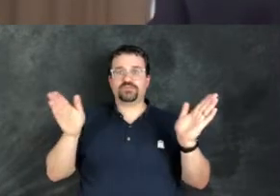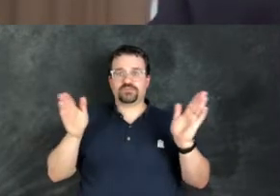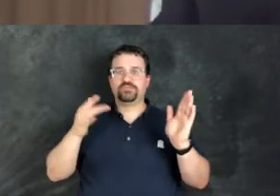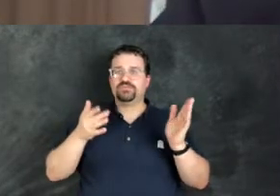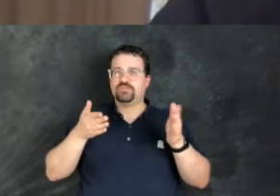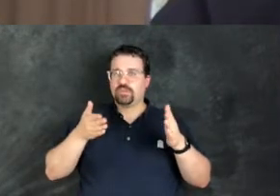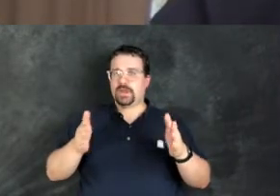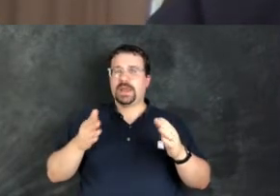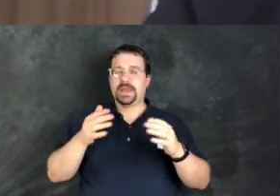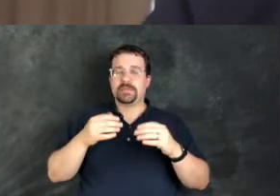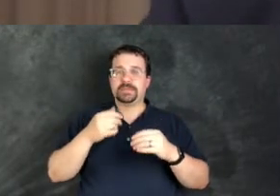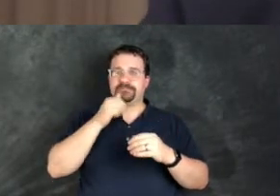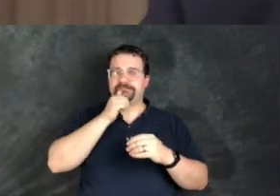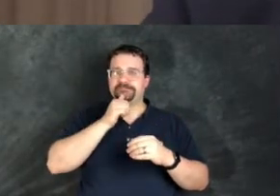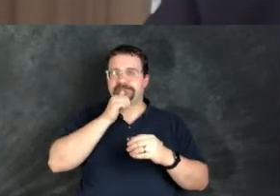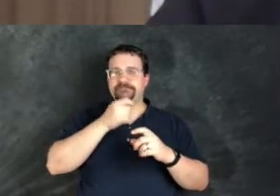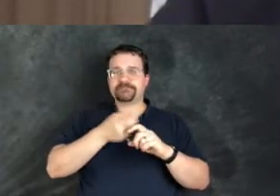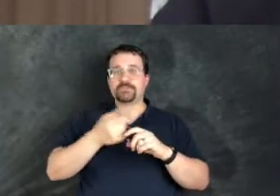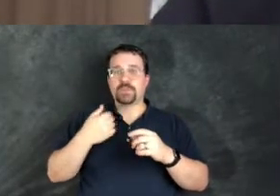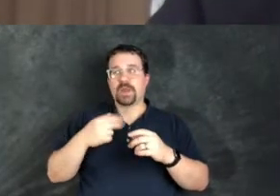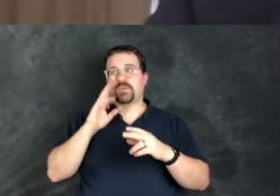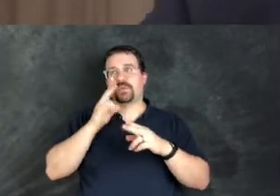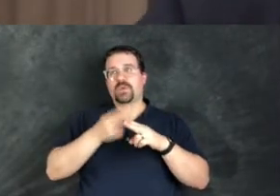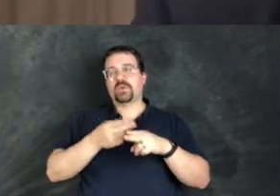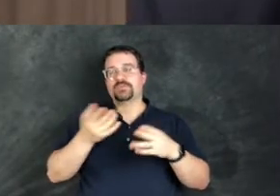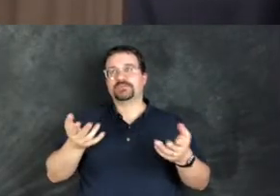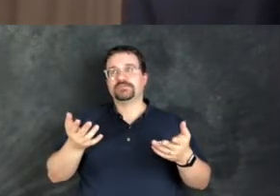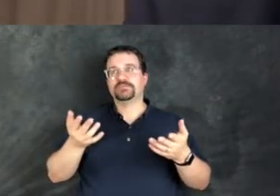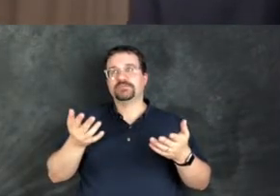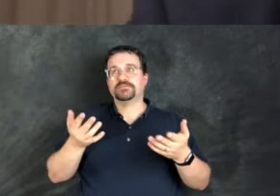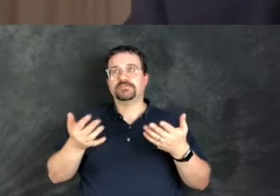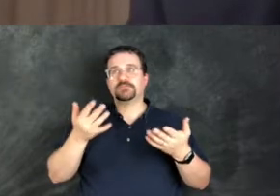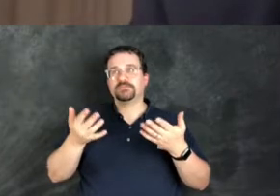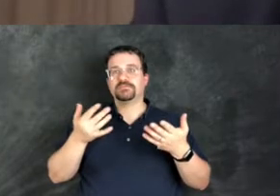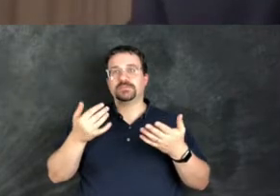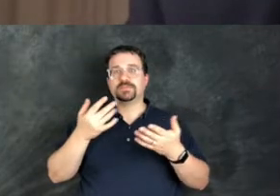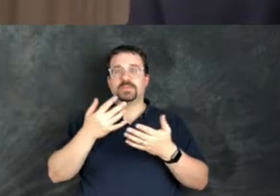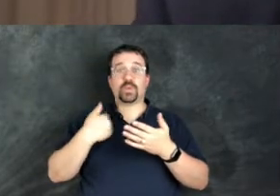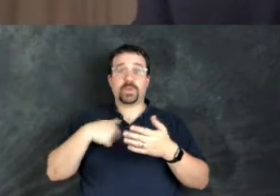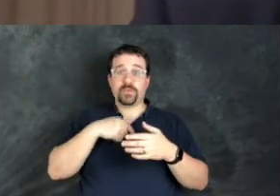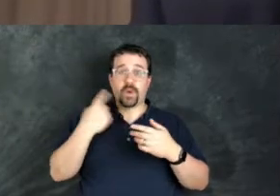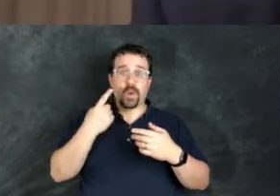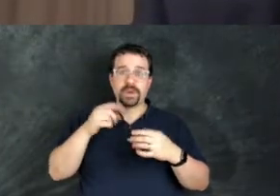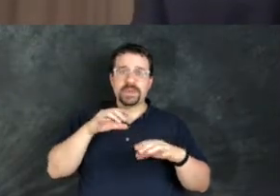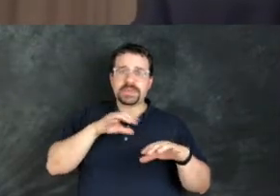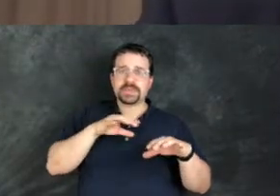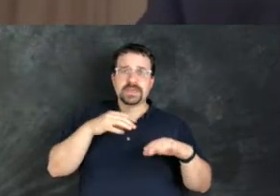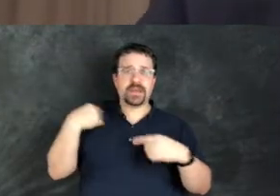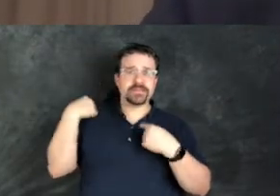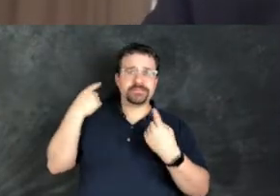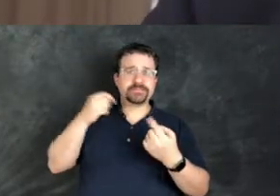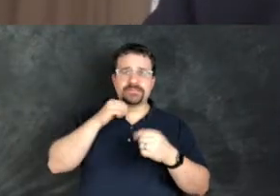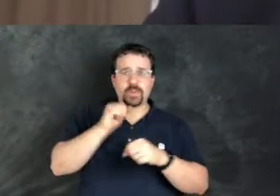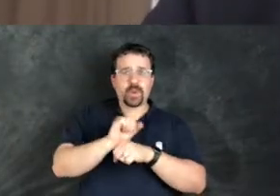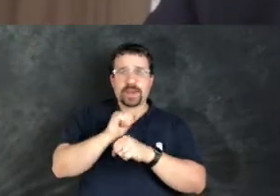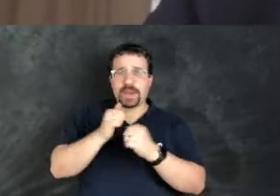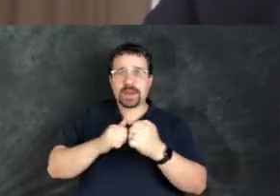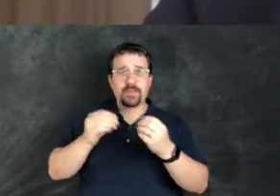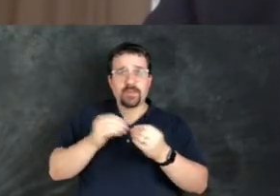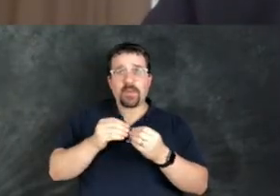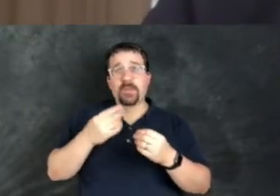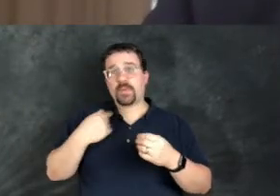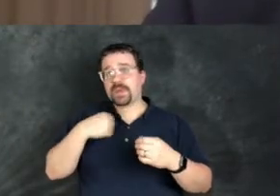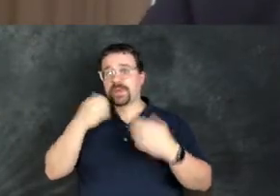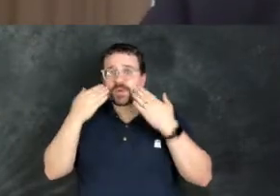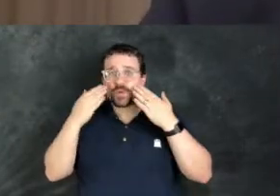sense, has been suffering from what I'm going to call the what we've always done doesn't work anymore,